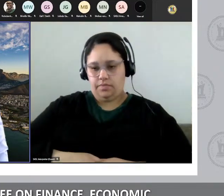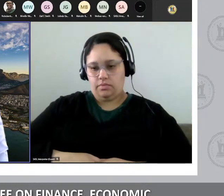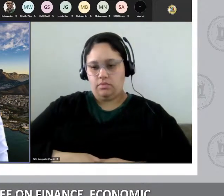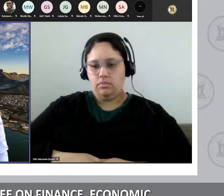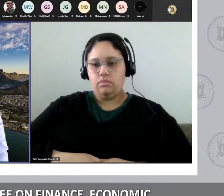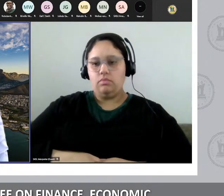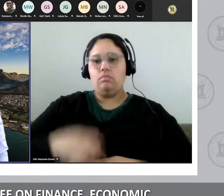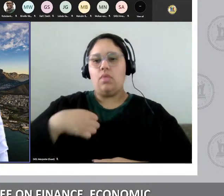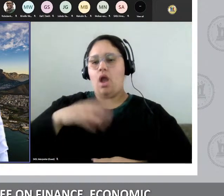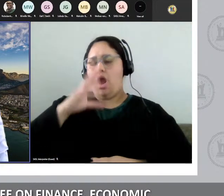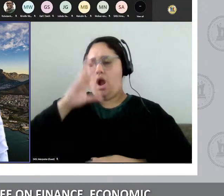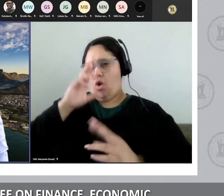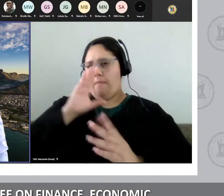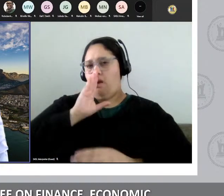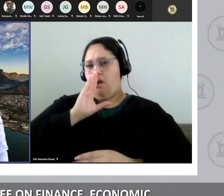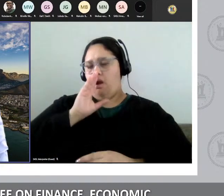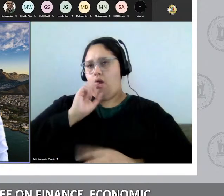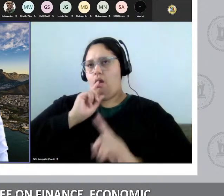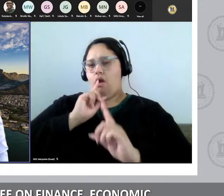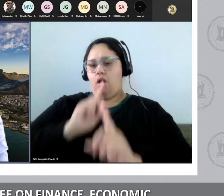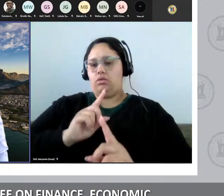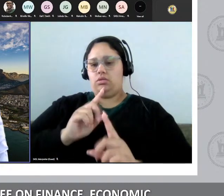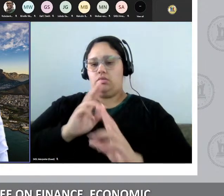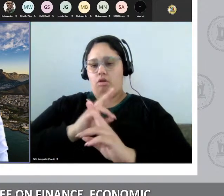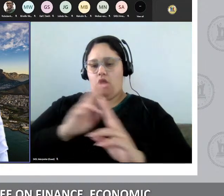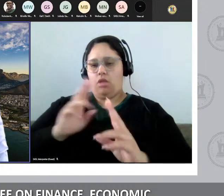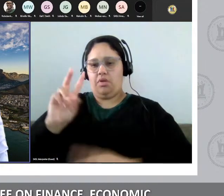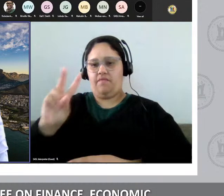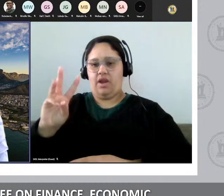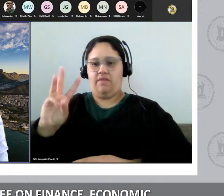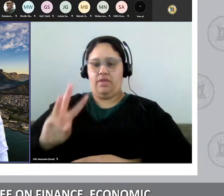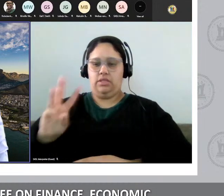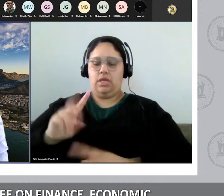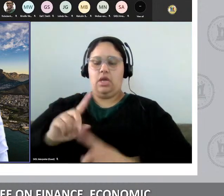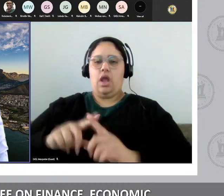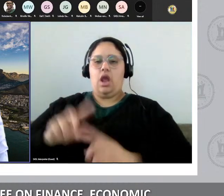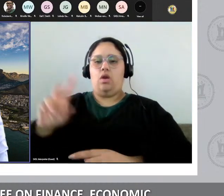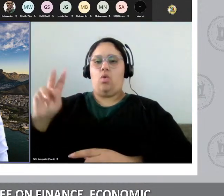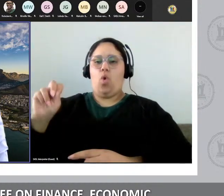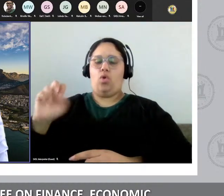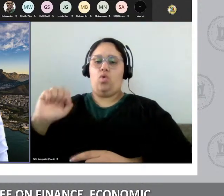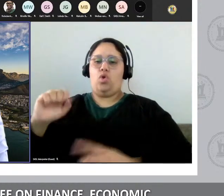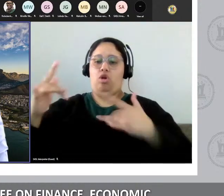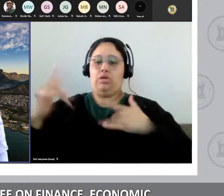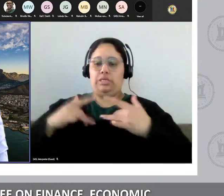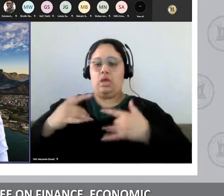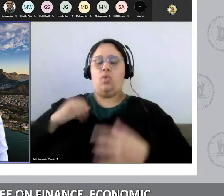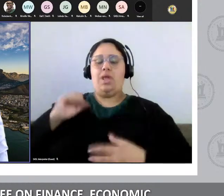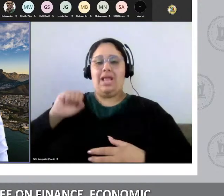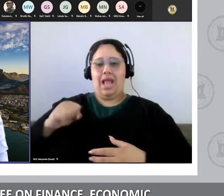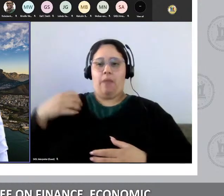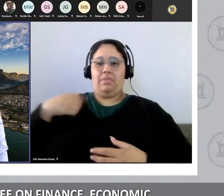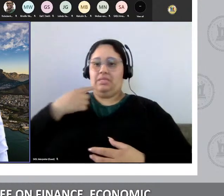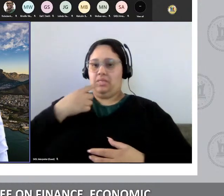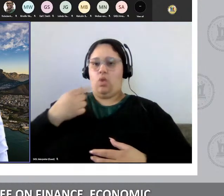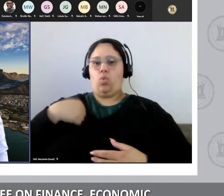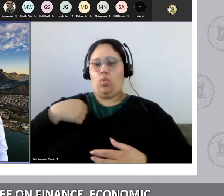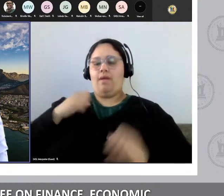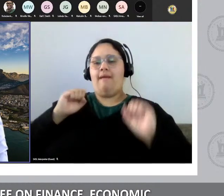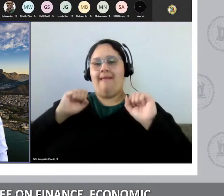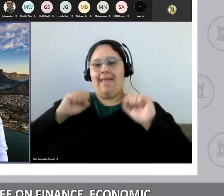So I hope that answers Honourable van der Westhuizen and Honourable Nkondla's concerns. We can certainly, as the minister says, annex